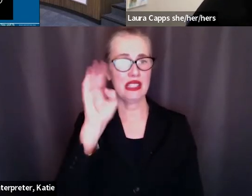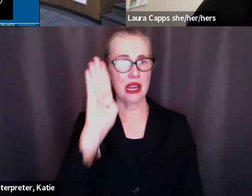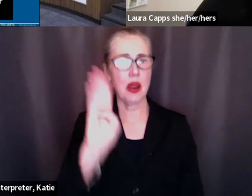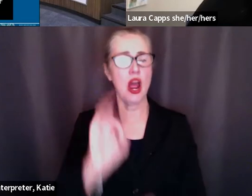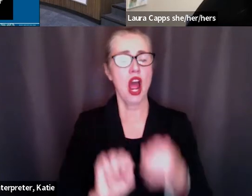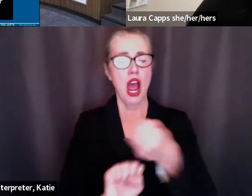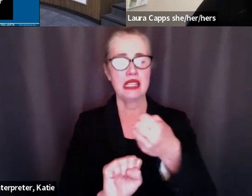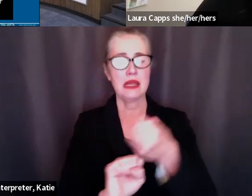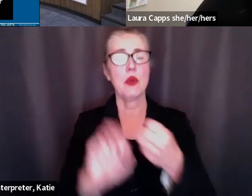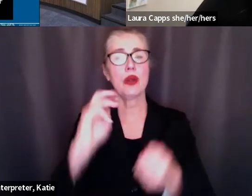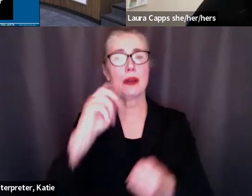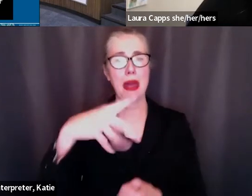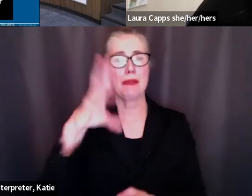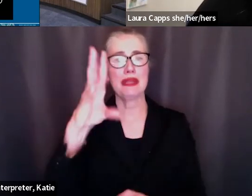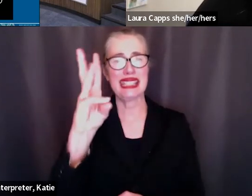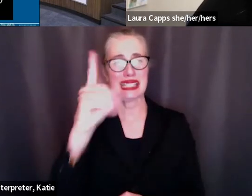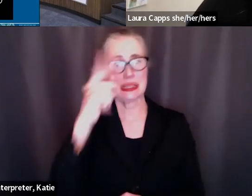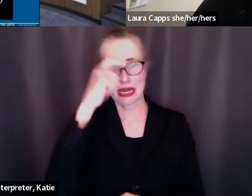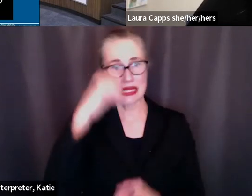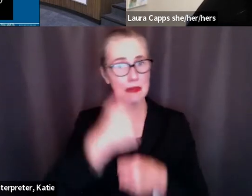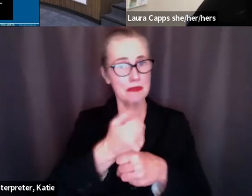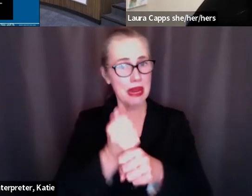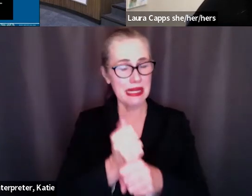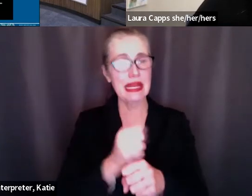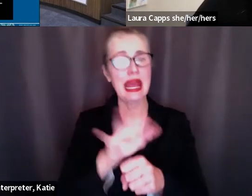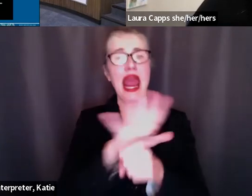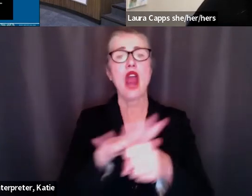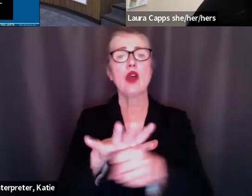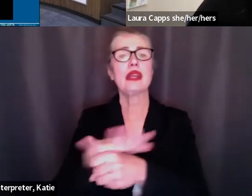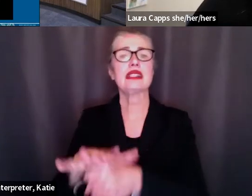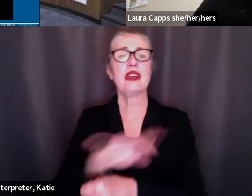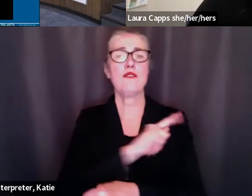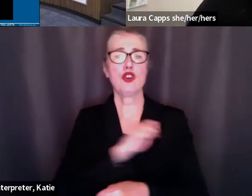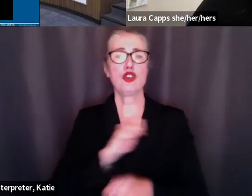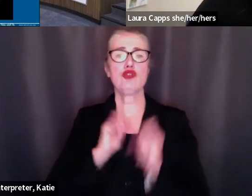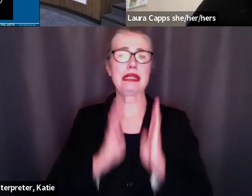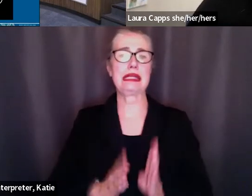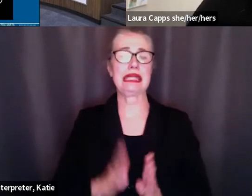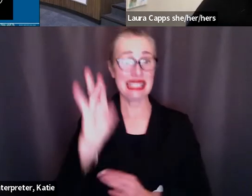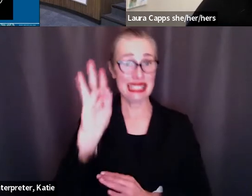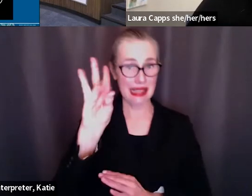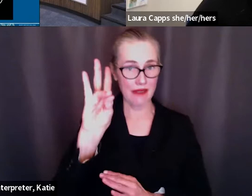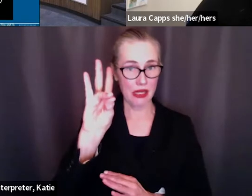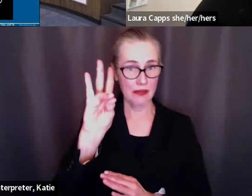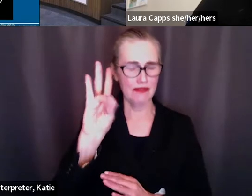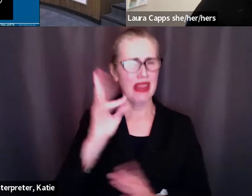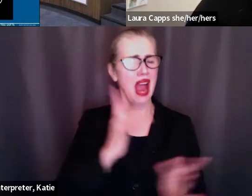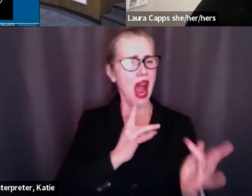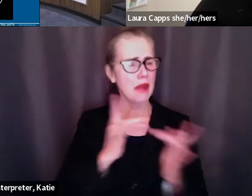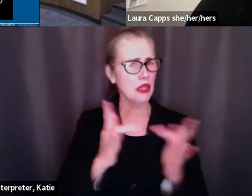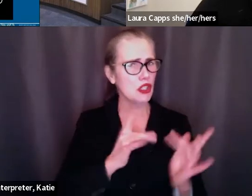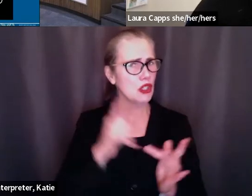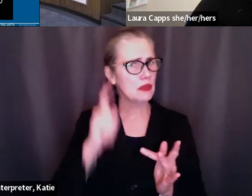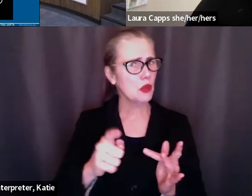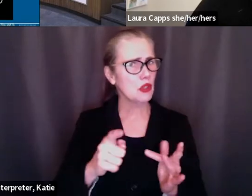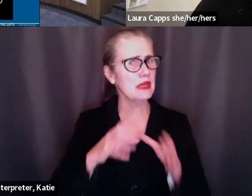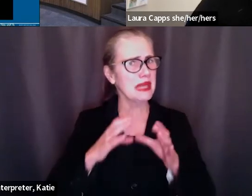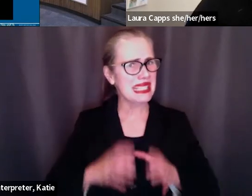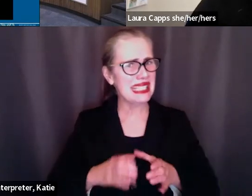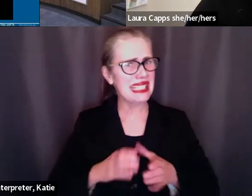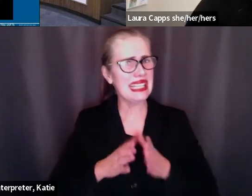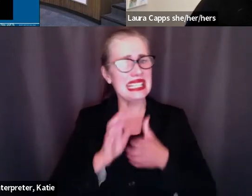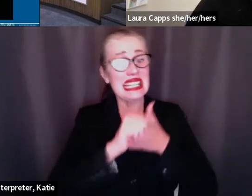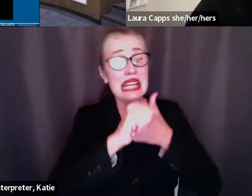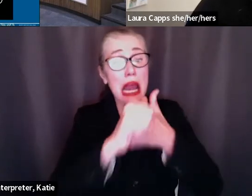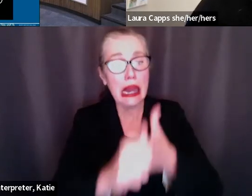6 because it creates seven trustee areas i also wanted to add i'm concerned because this is supposed to be a citizen driven activity so it's